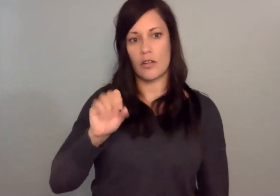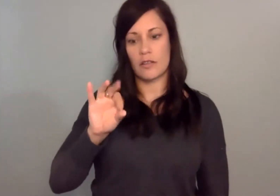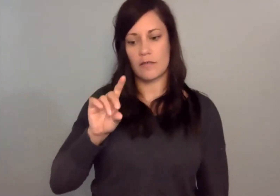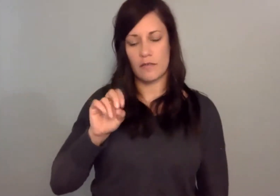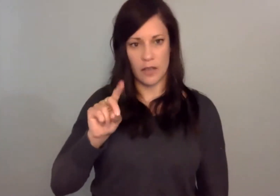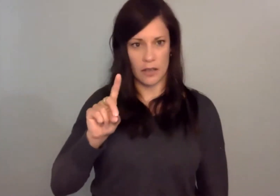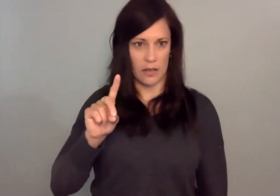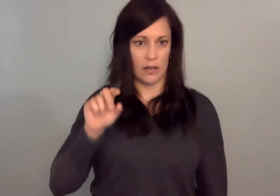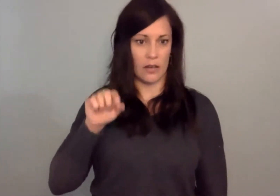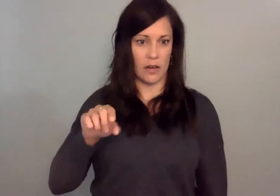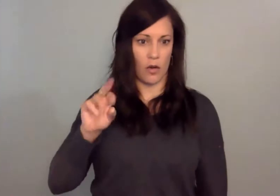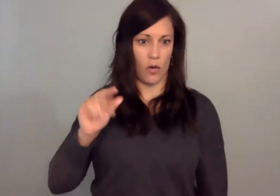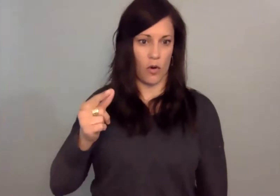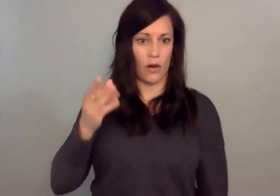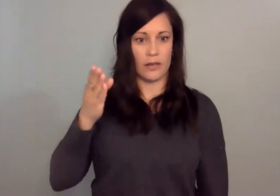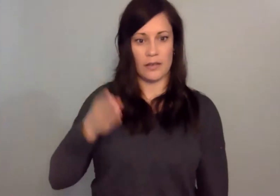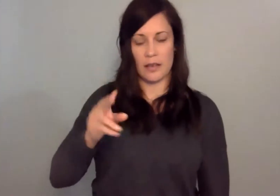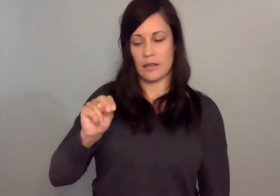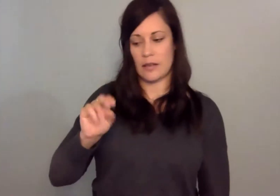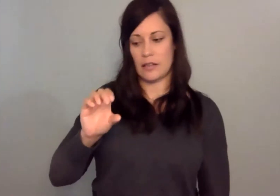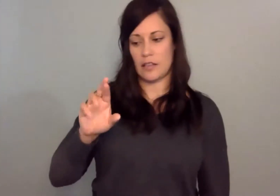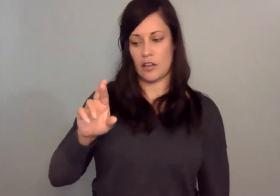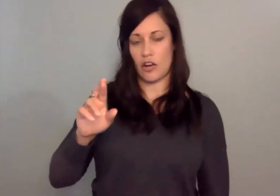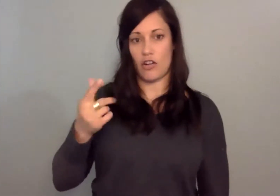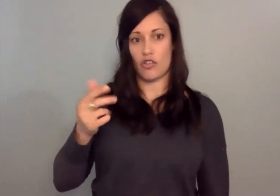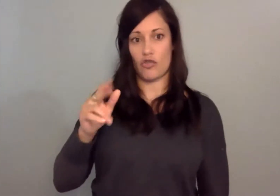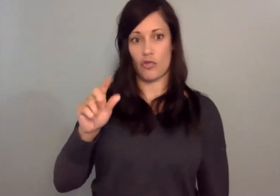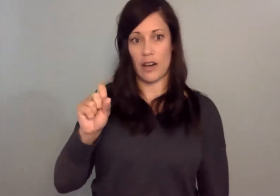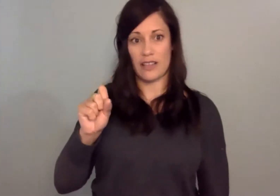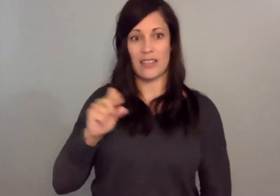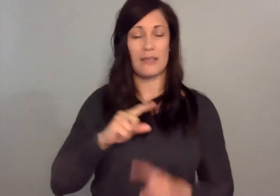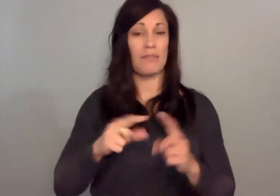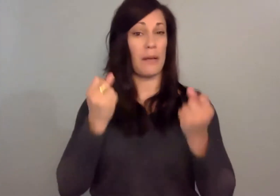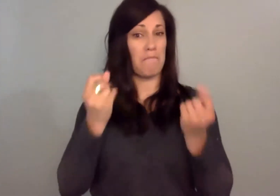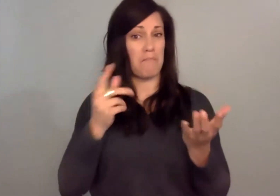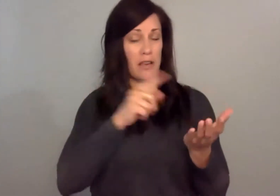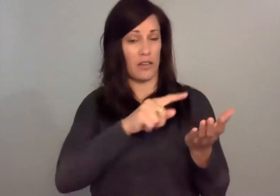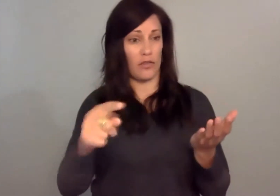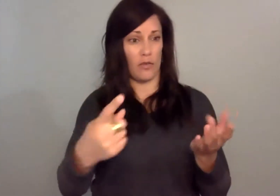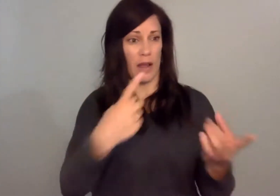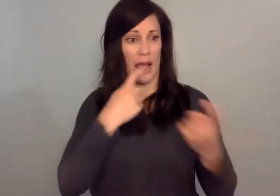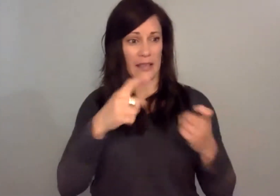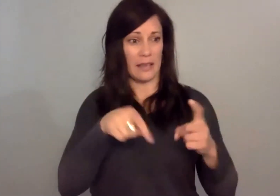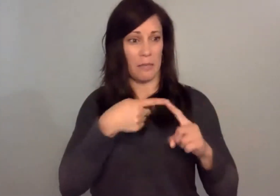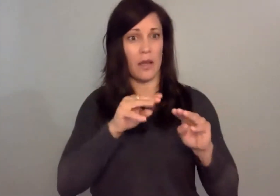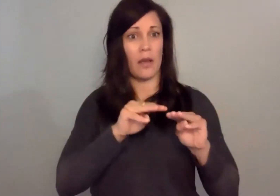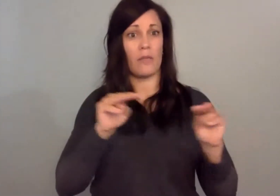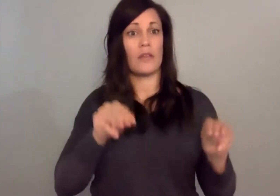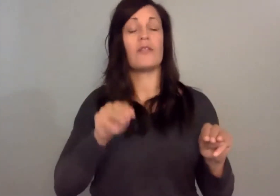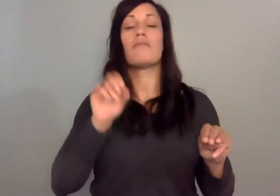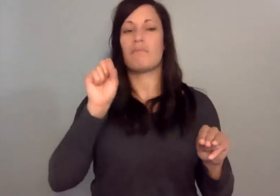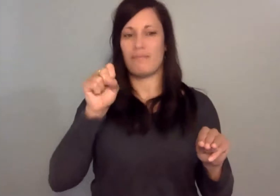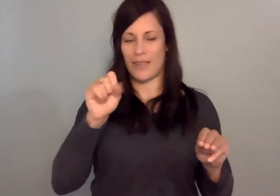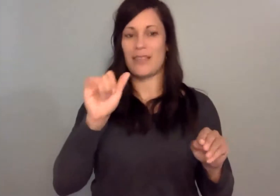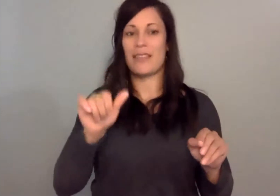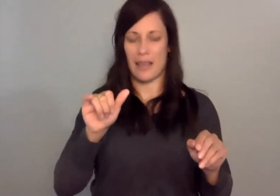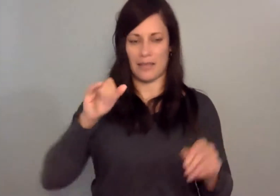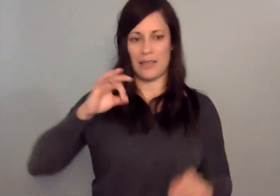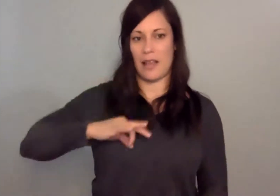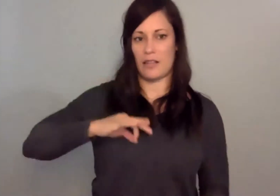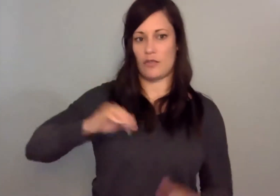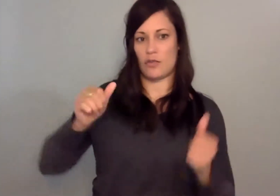artsfund.org/NCR grants. But in answer to a number of the recurring questions about museums, yes, museums are eligible under the Arts, Culture, Heritage, and